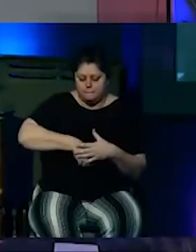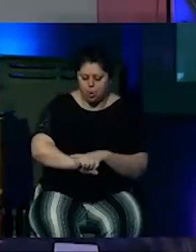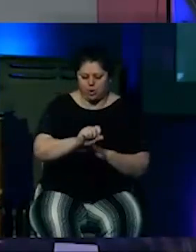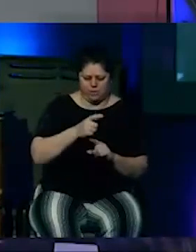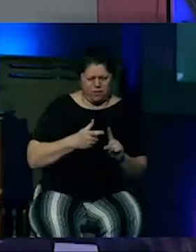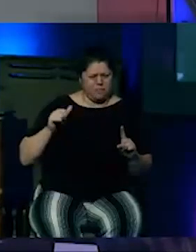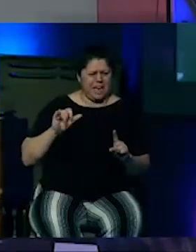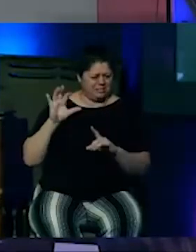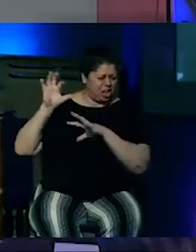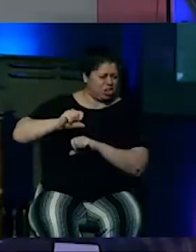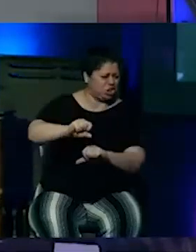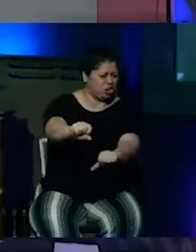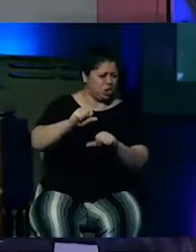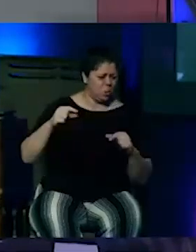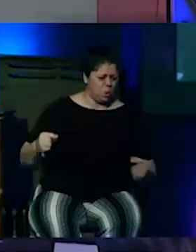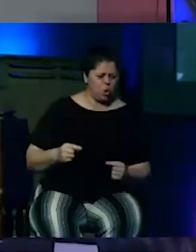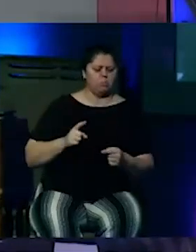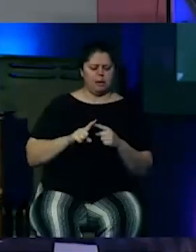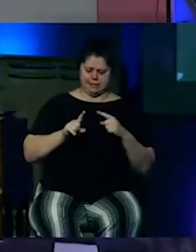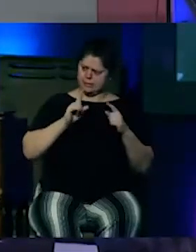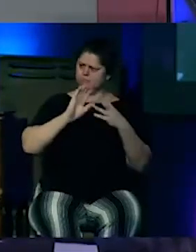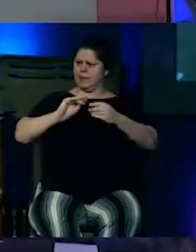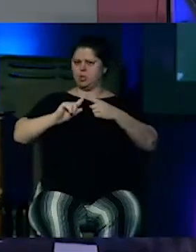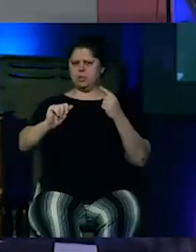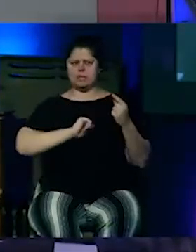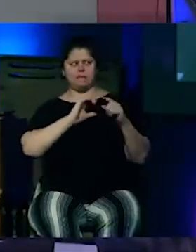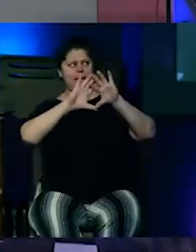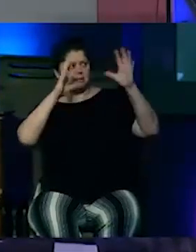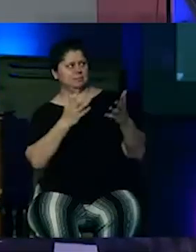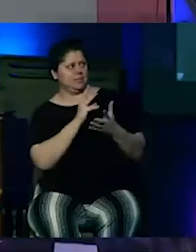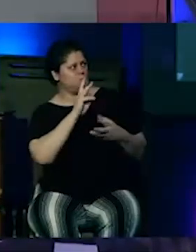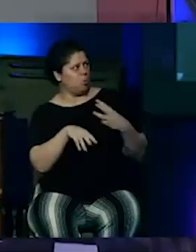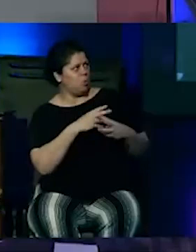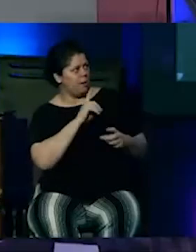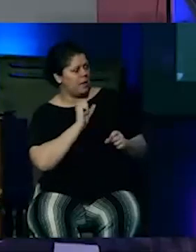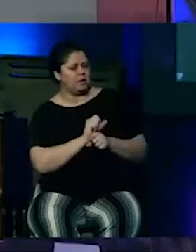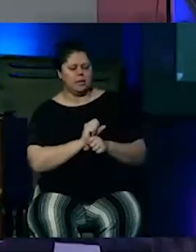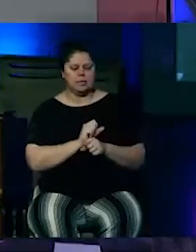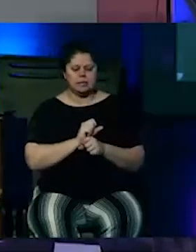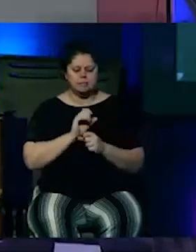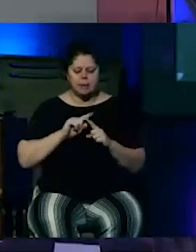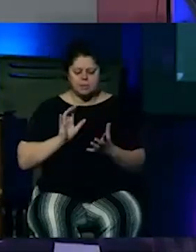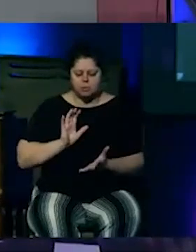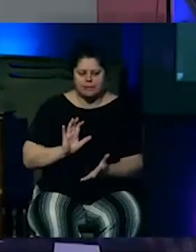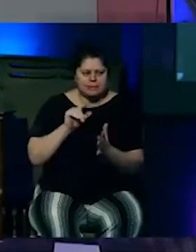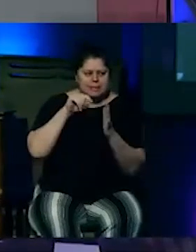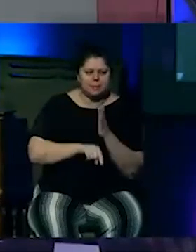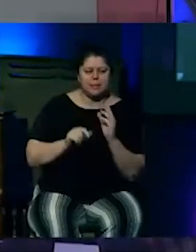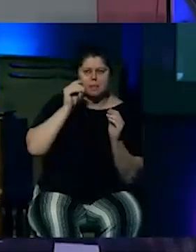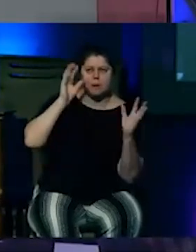wound, speaking to itself in its global reality, pressing deeply inside the miracle of its